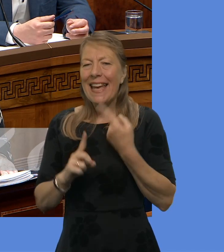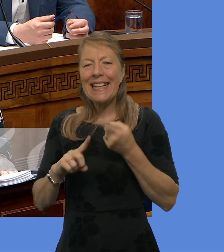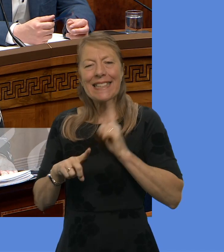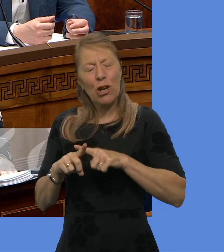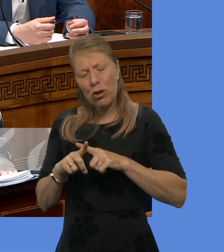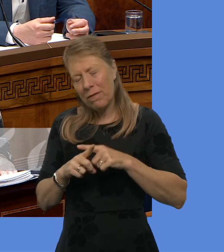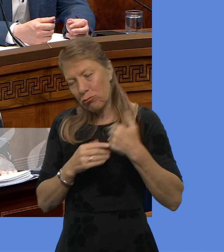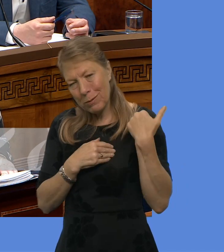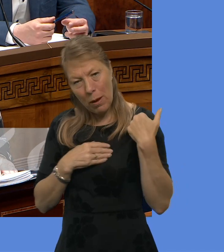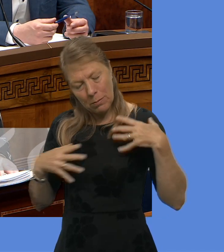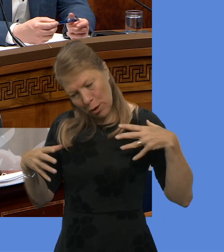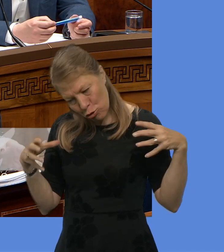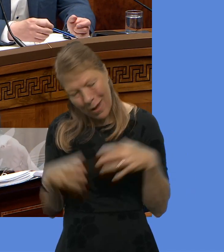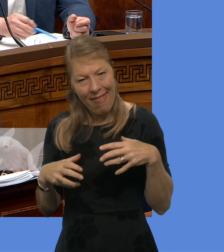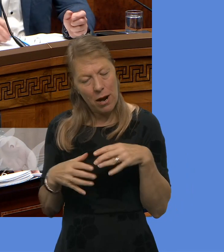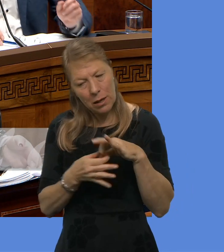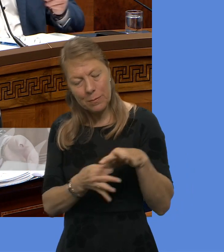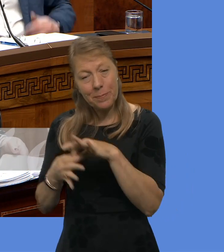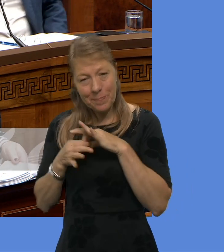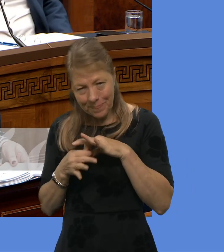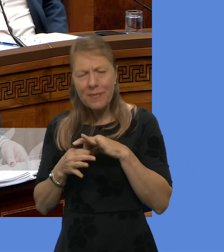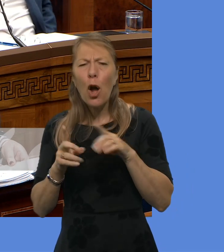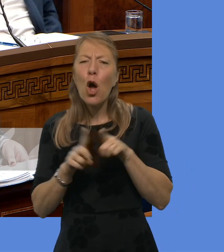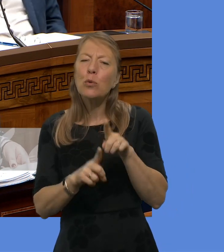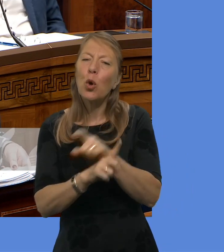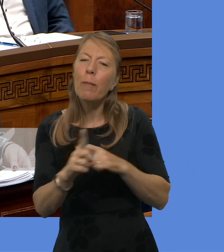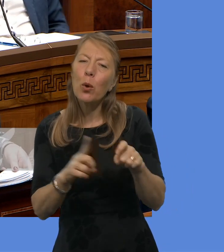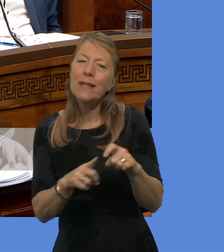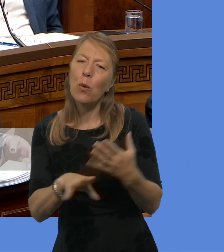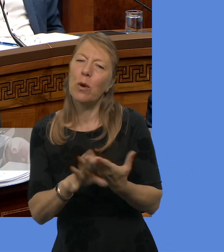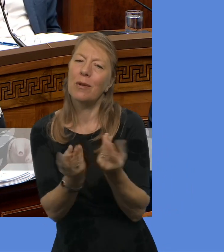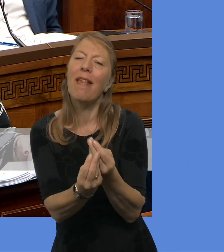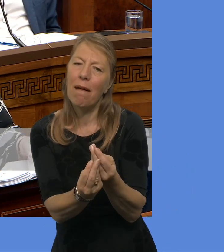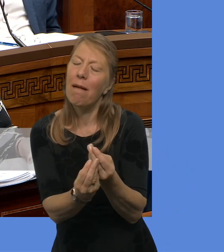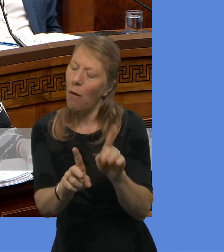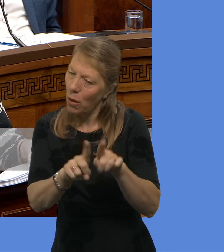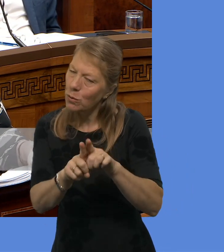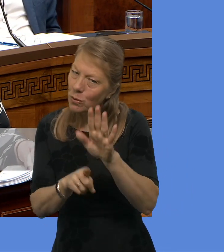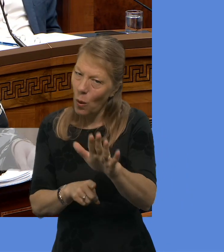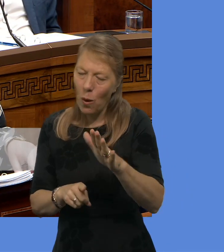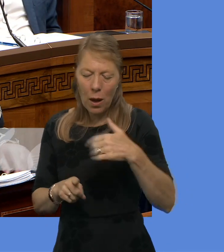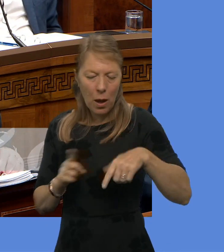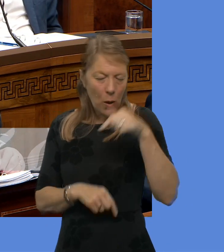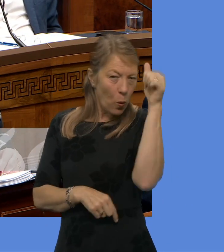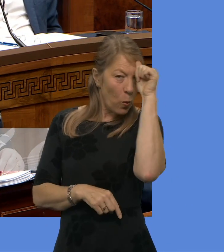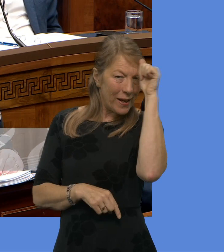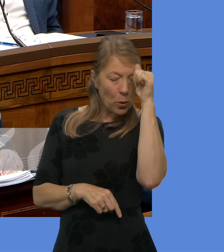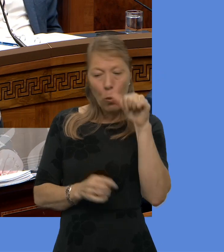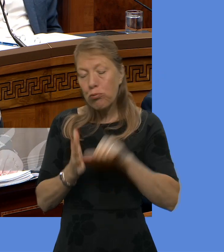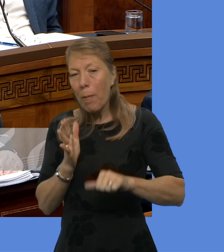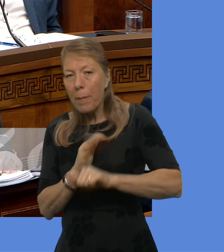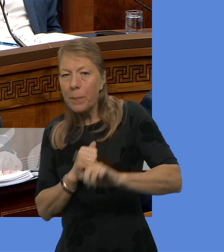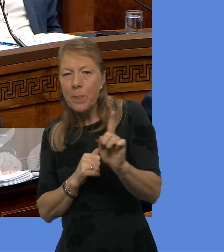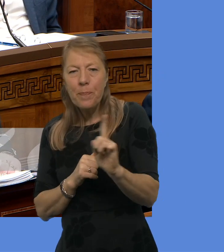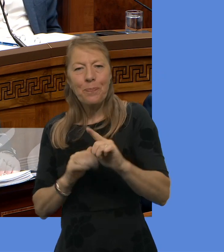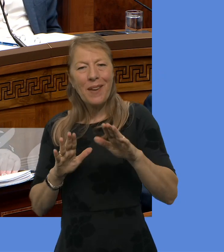but also that we do that at community level. So we identify what the issues are, what the best diversions might be, and that we give our young people the best